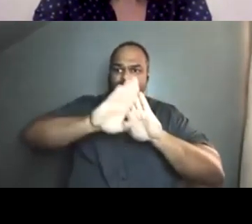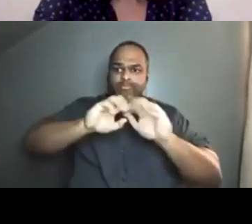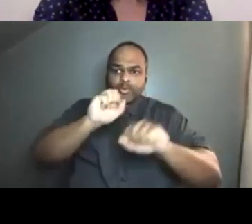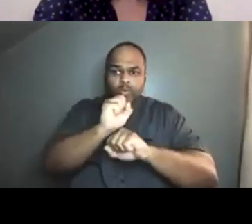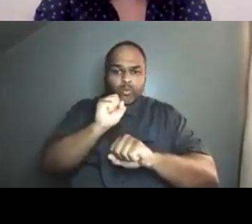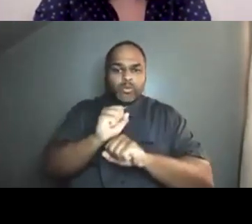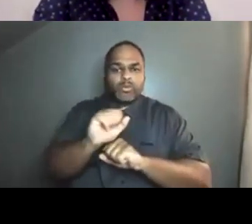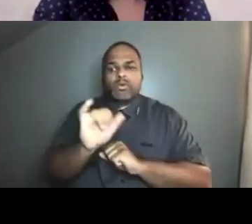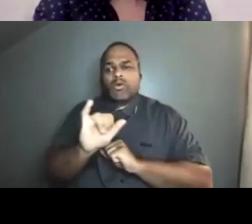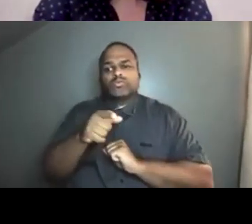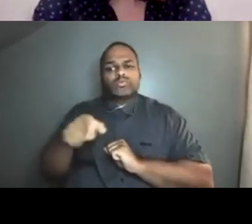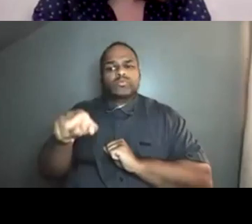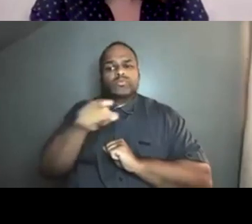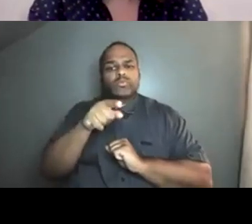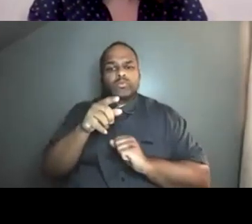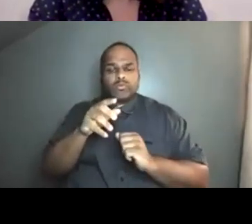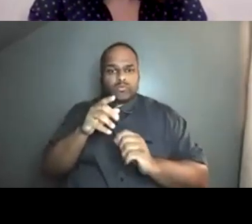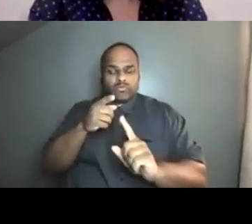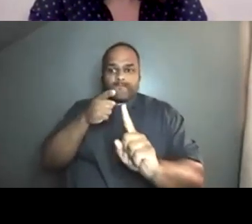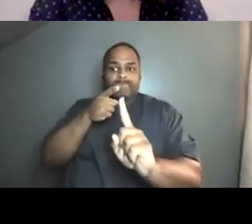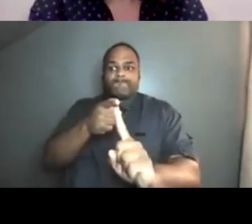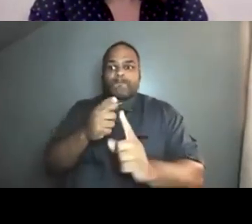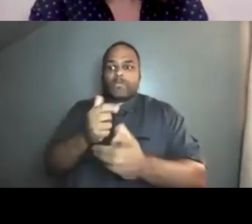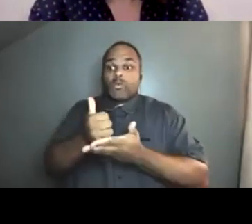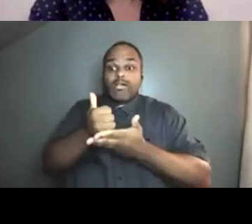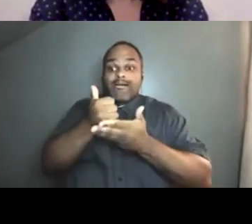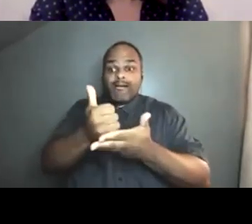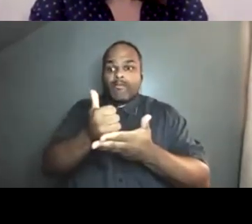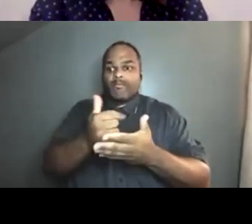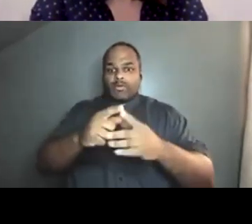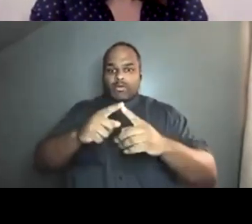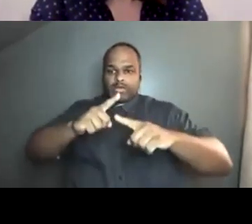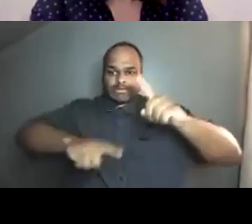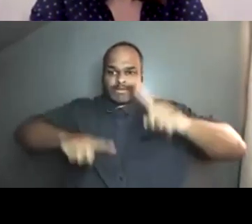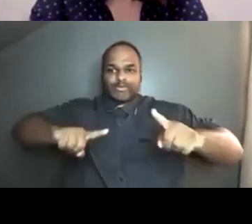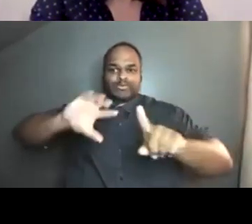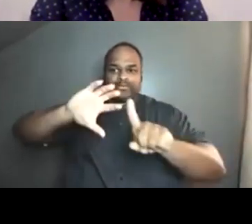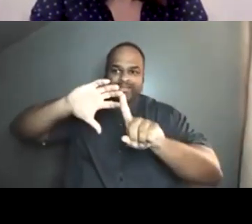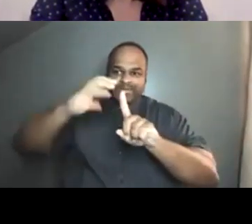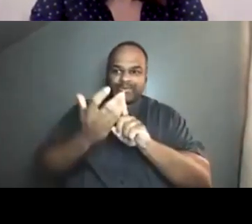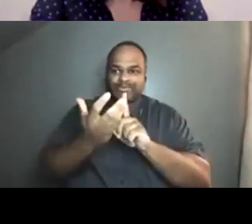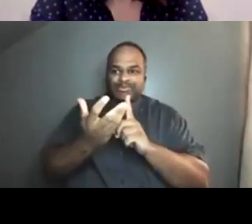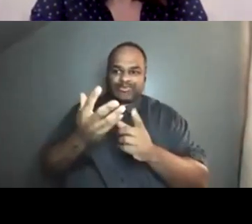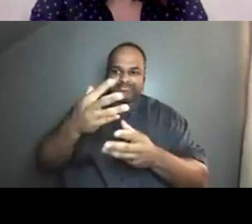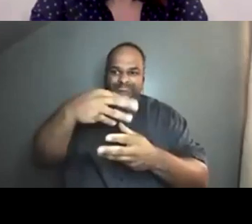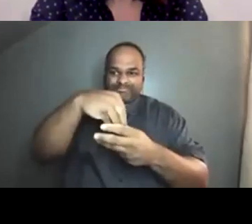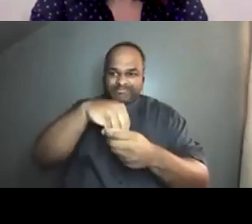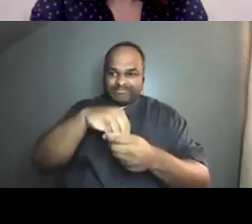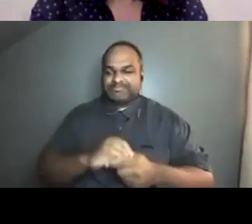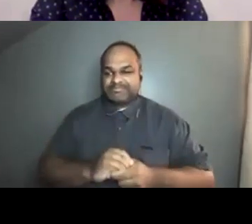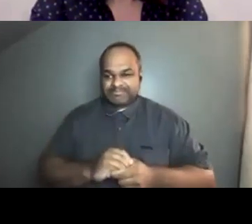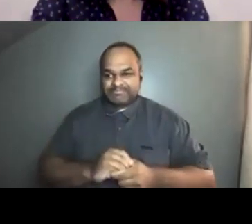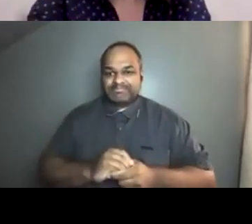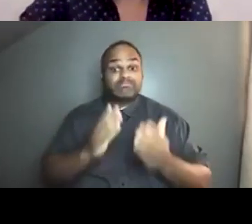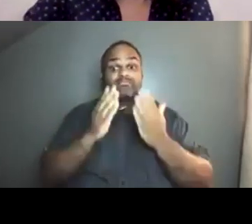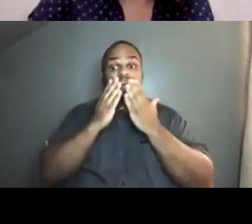your efforts to help create a diversity culture. So thank you all so much. And